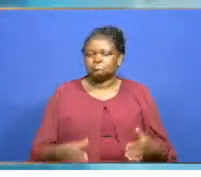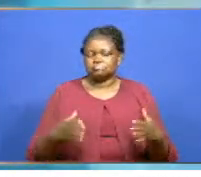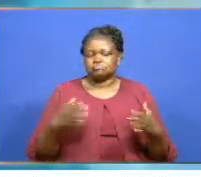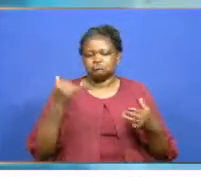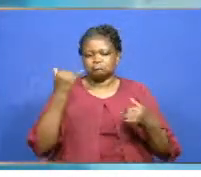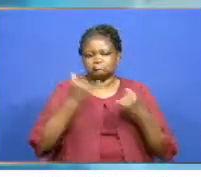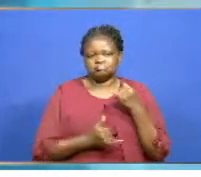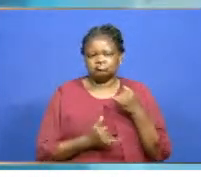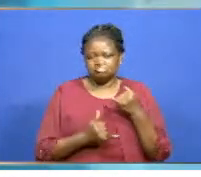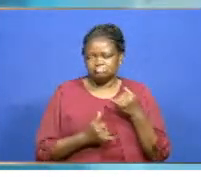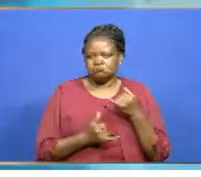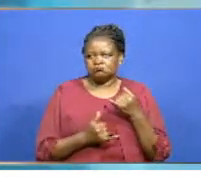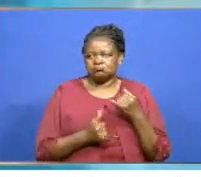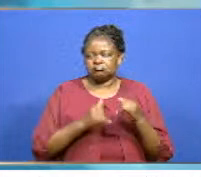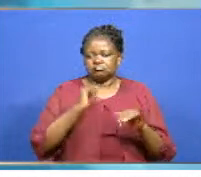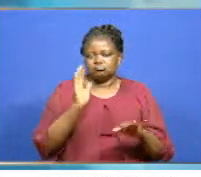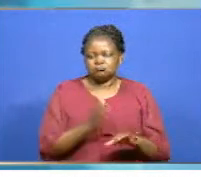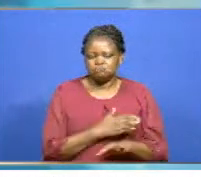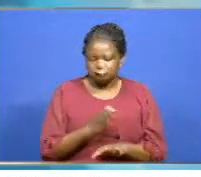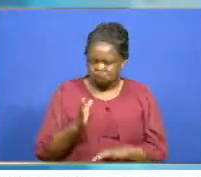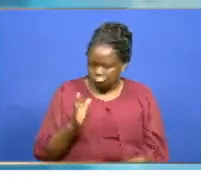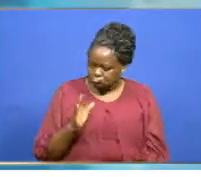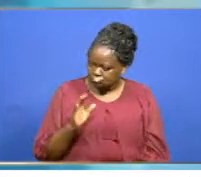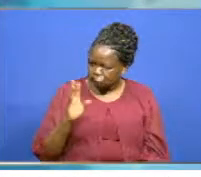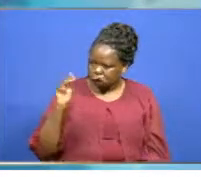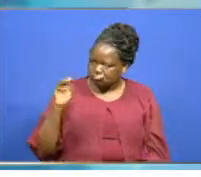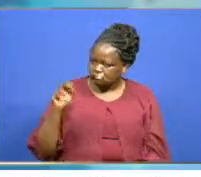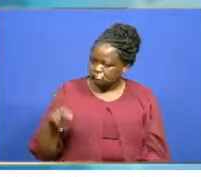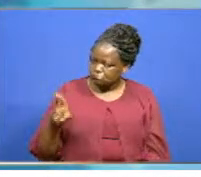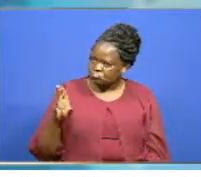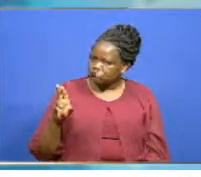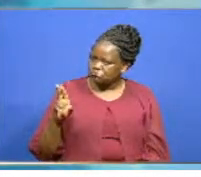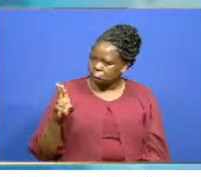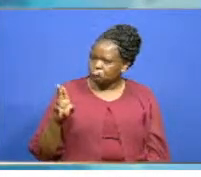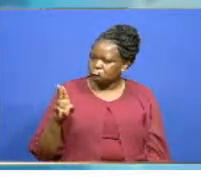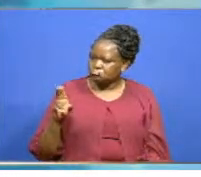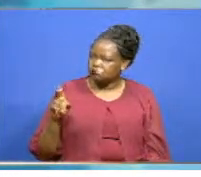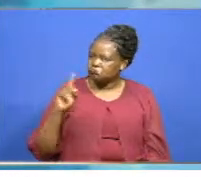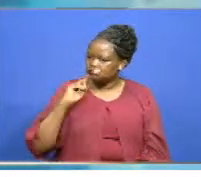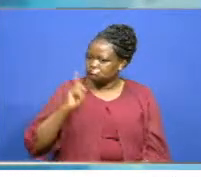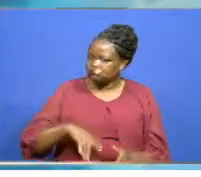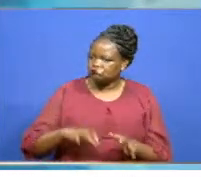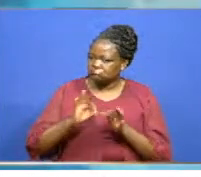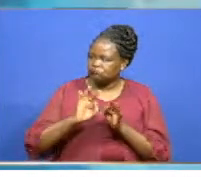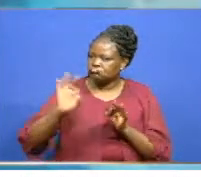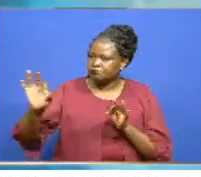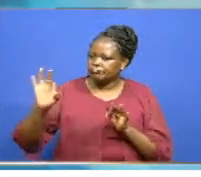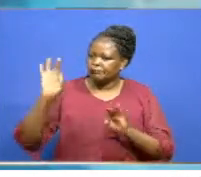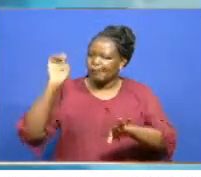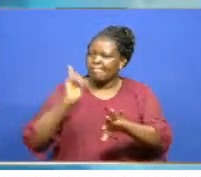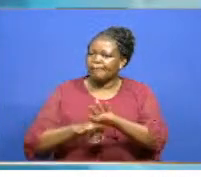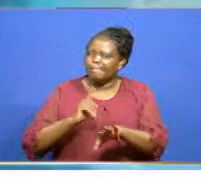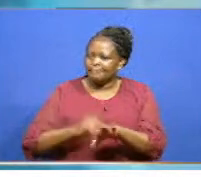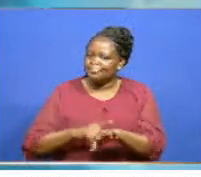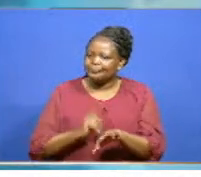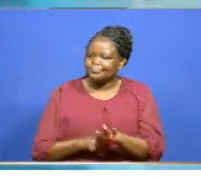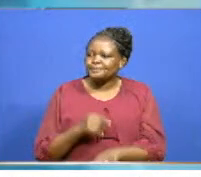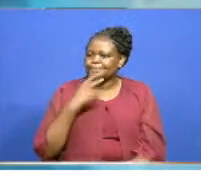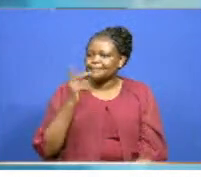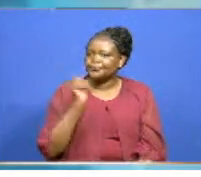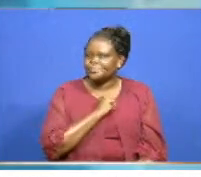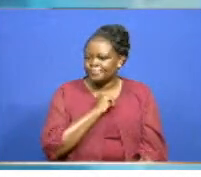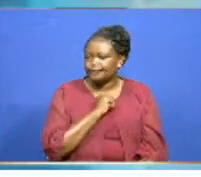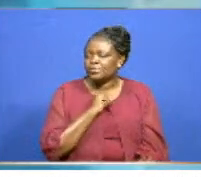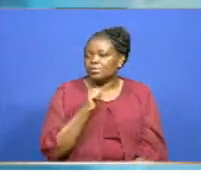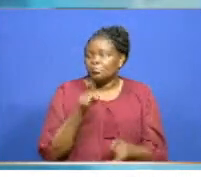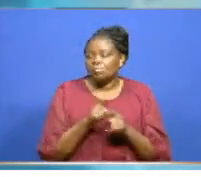this, the song in Matungu has been that for a long time, and you've heard that. And actually even the friction